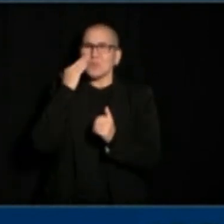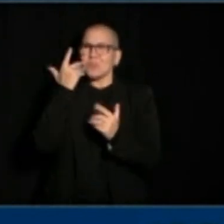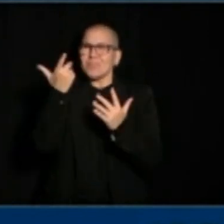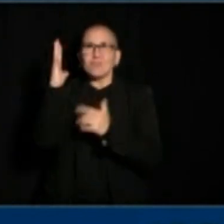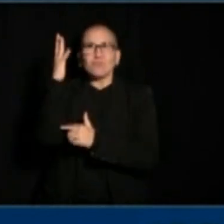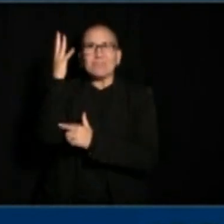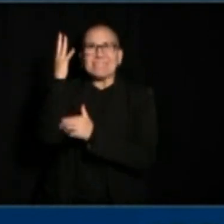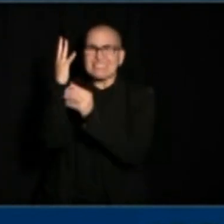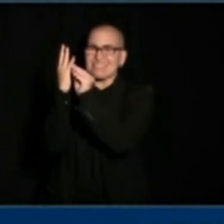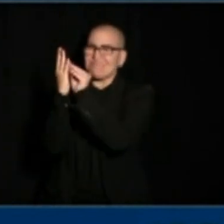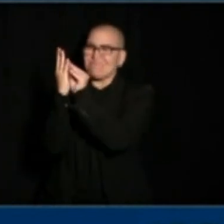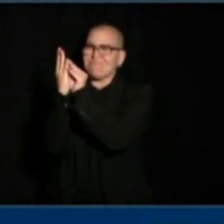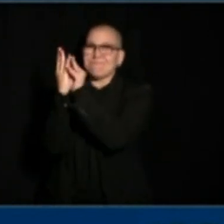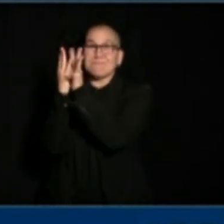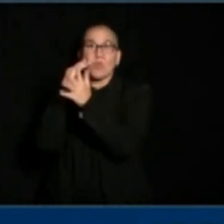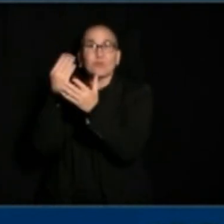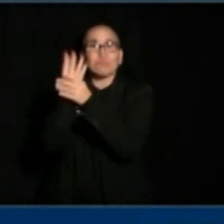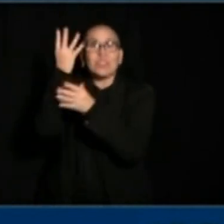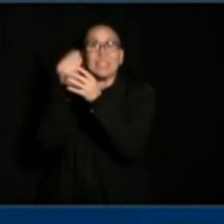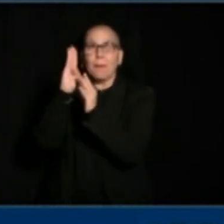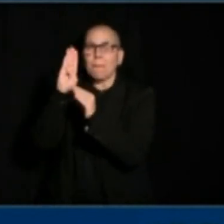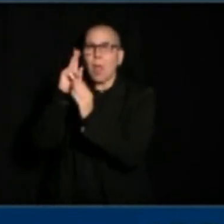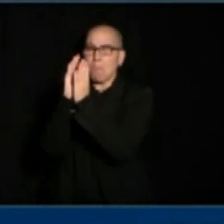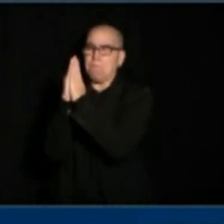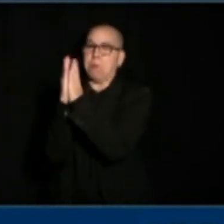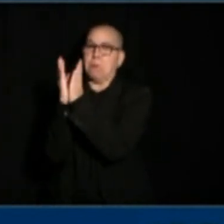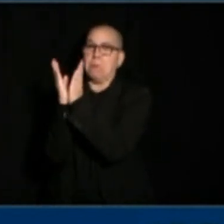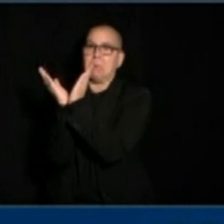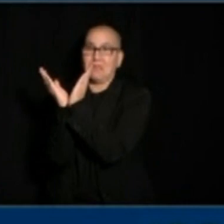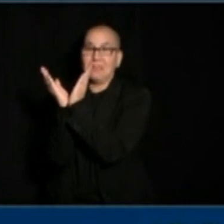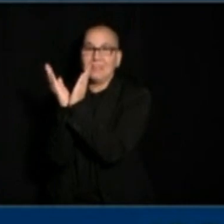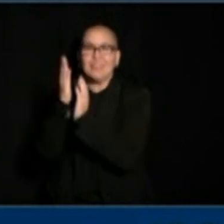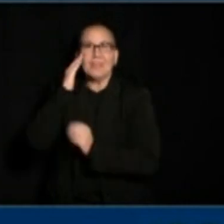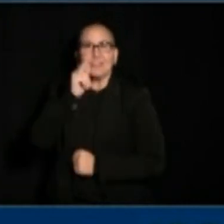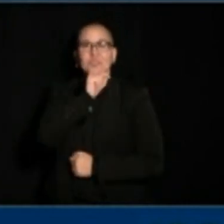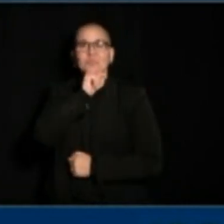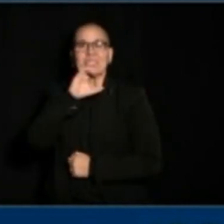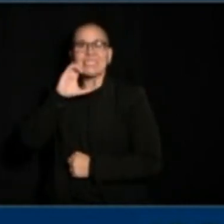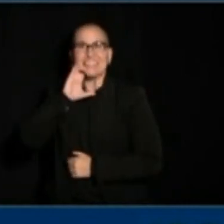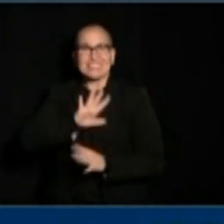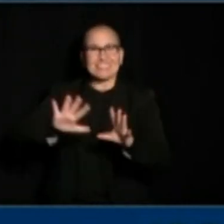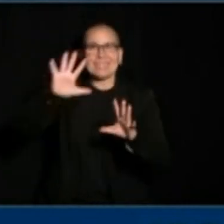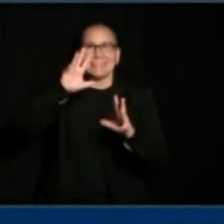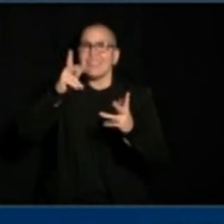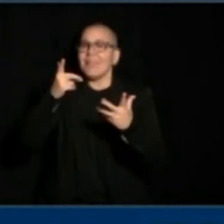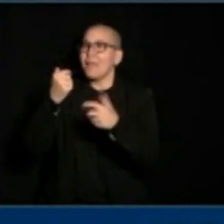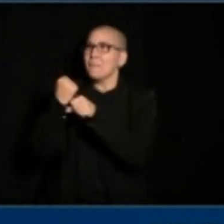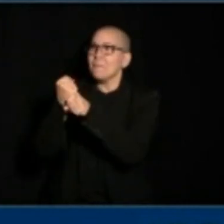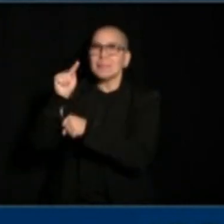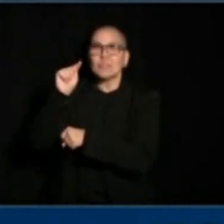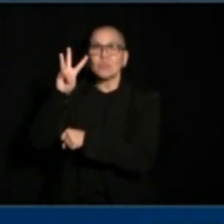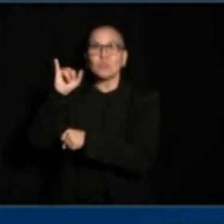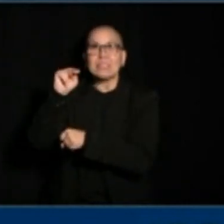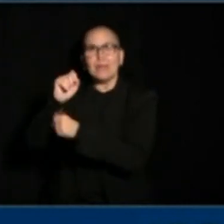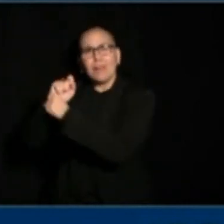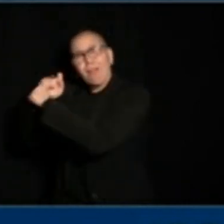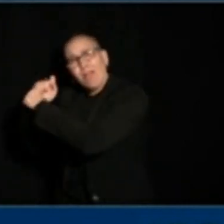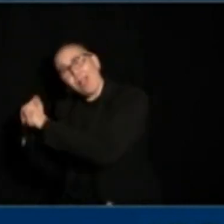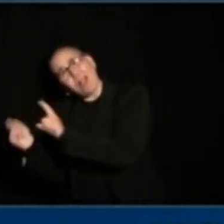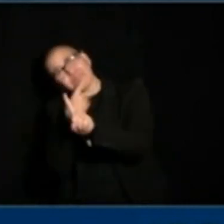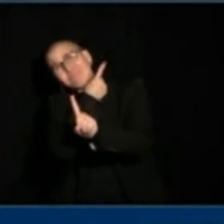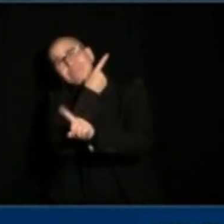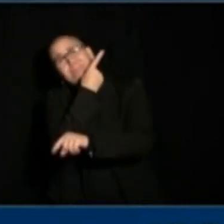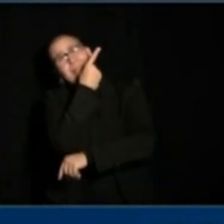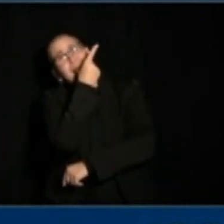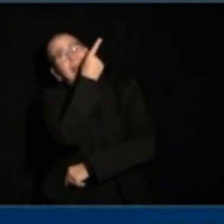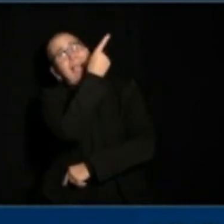time the Twins bats are cracking, we've whipped this thing. The idea of sitting in that stadium on a warm April day and watching